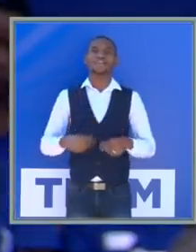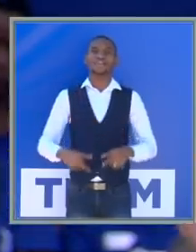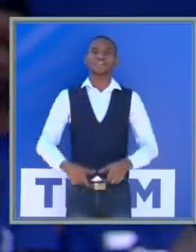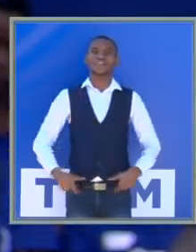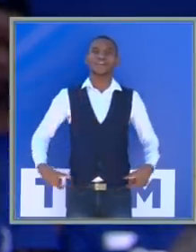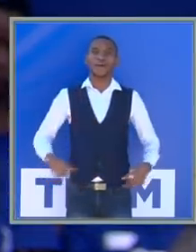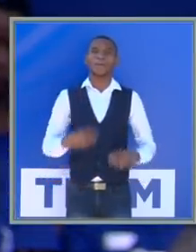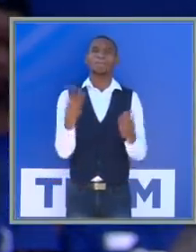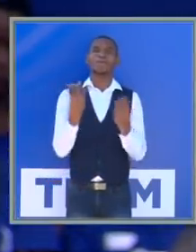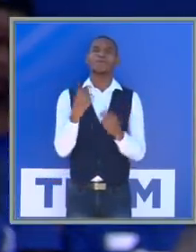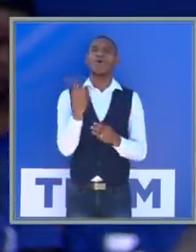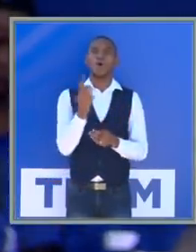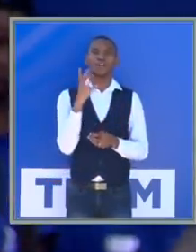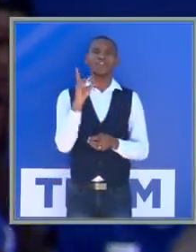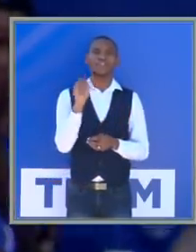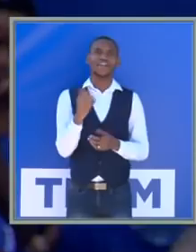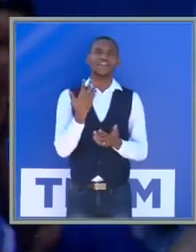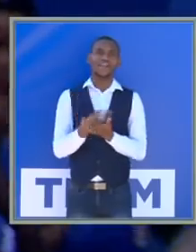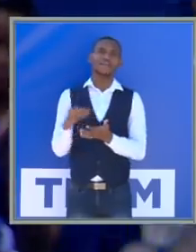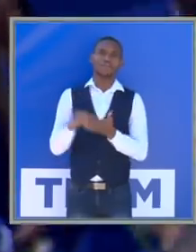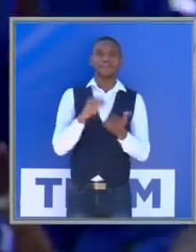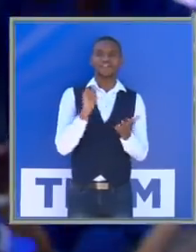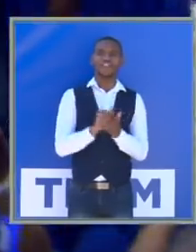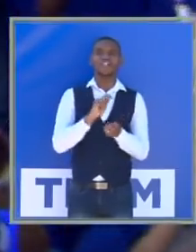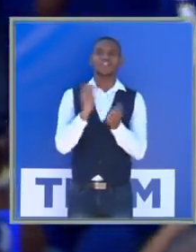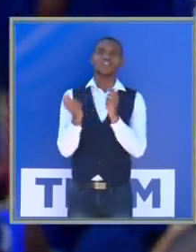changed, and only the DA can bring that change.